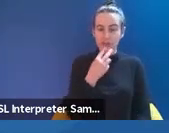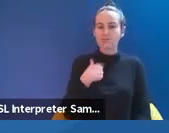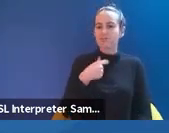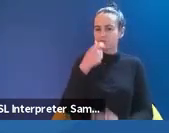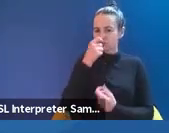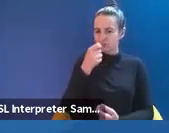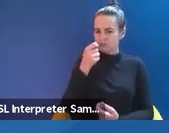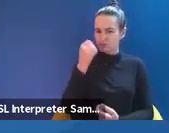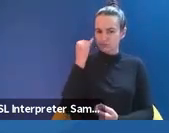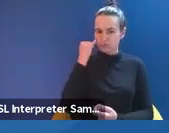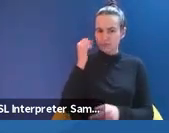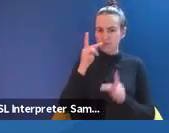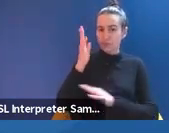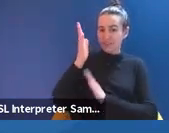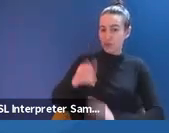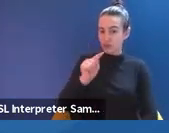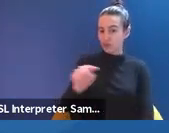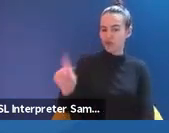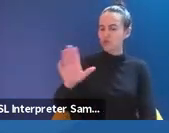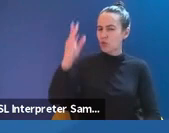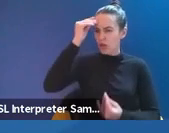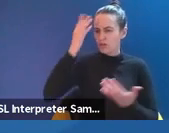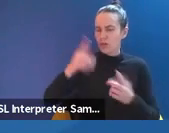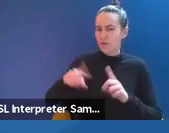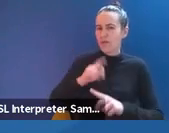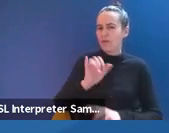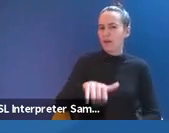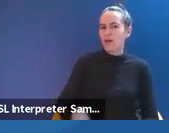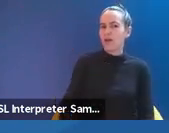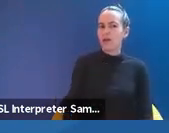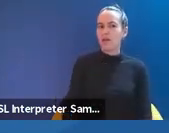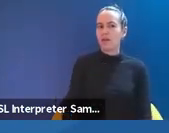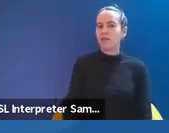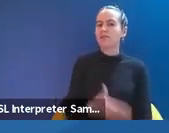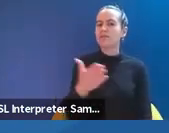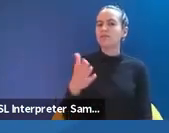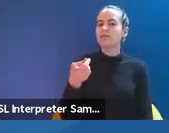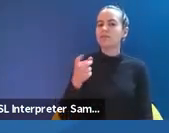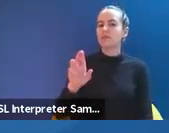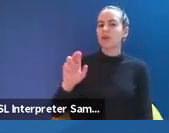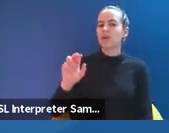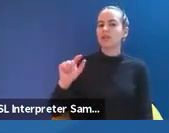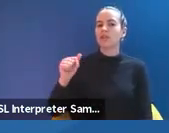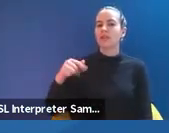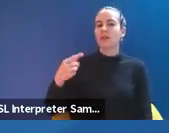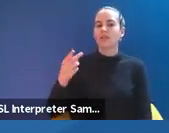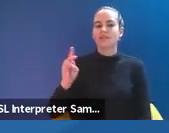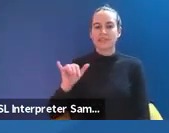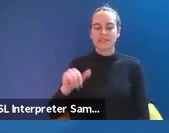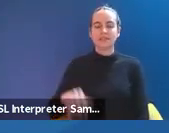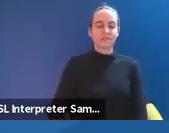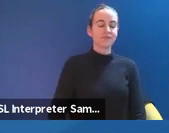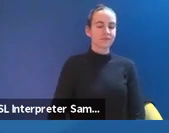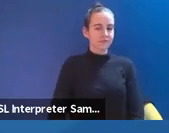presenters' thoughts on this. And Dr. Gaffney, you'd like to answer this, I see.